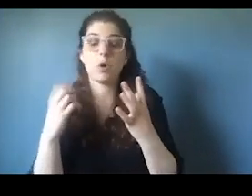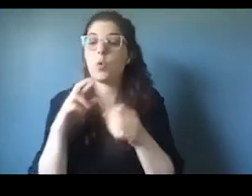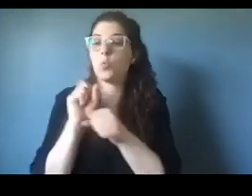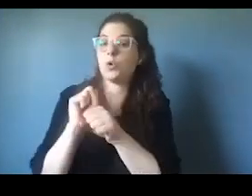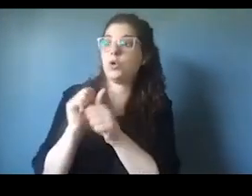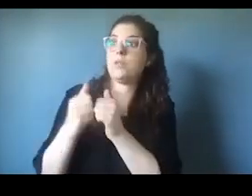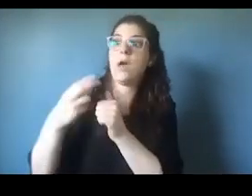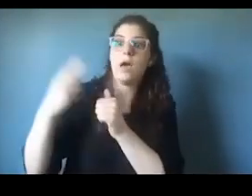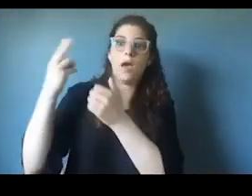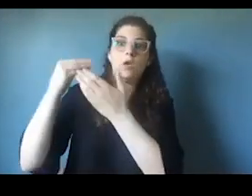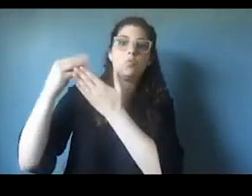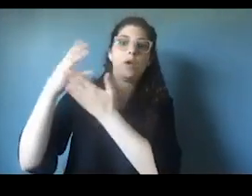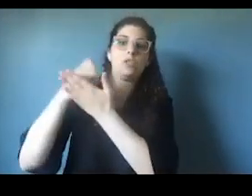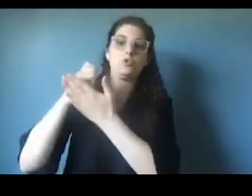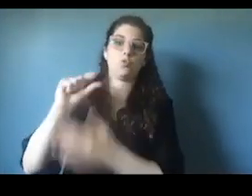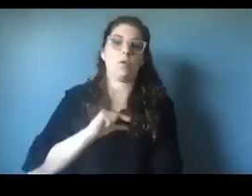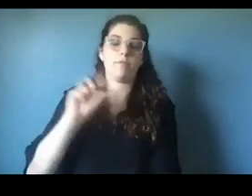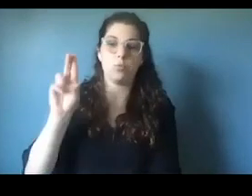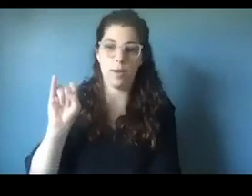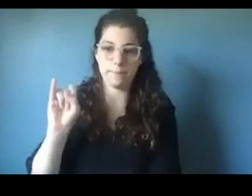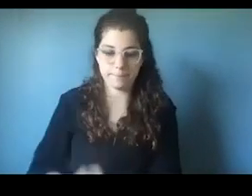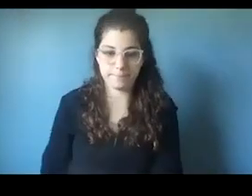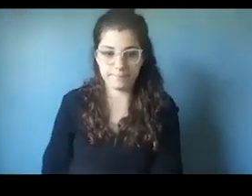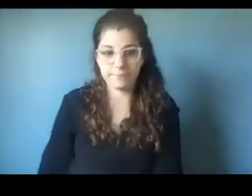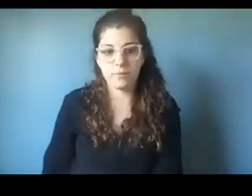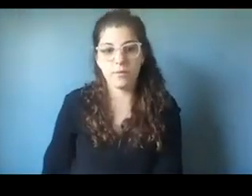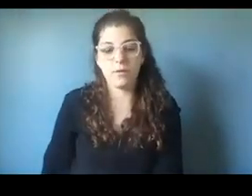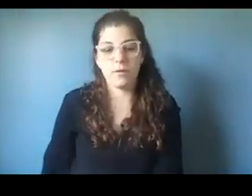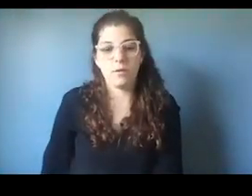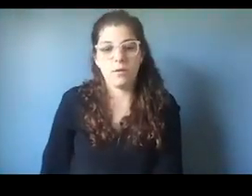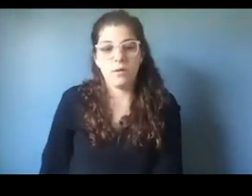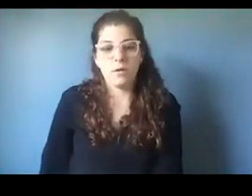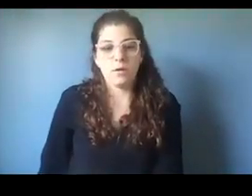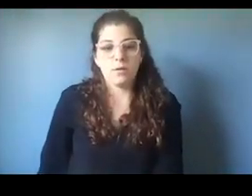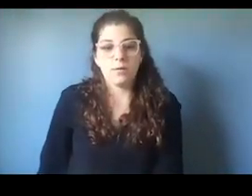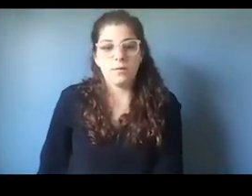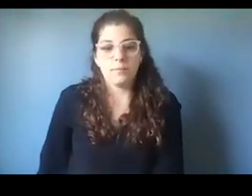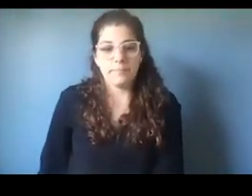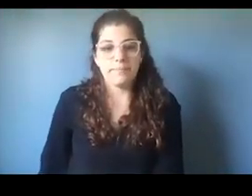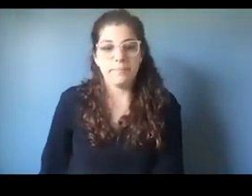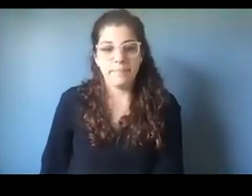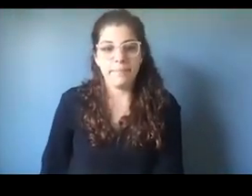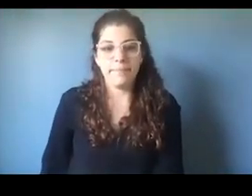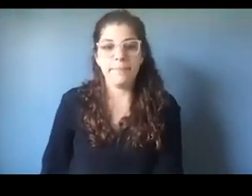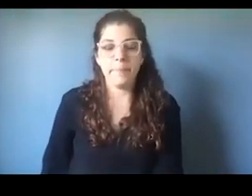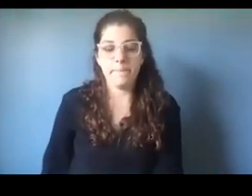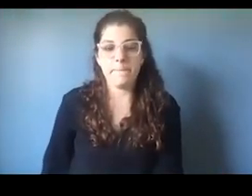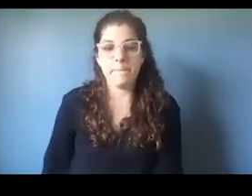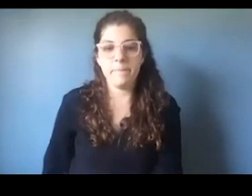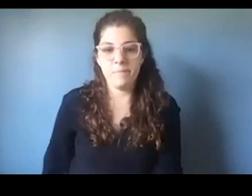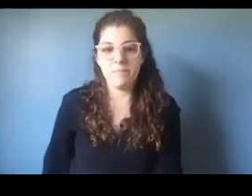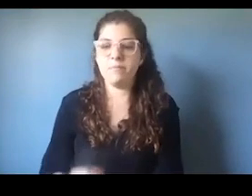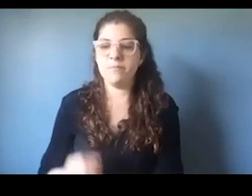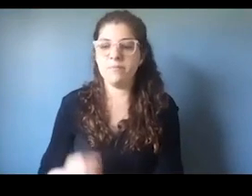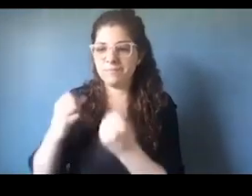to qualify for UI. Okay. And we see that the latest data shows that a lot of those kind of historical patterns